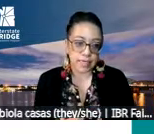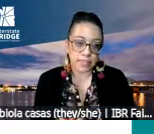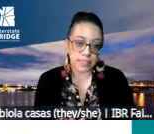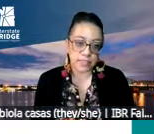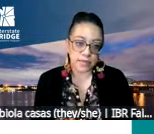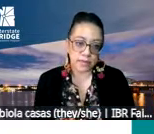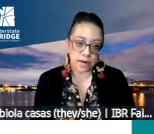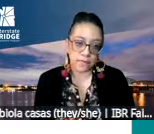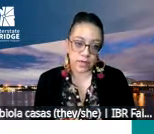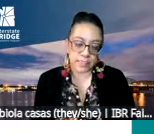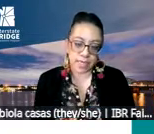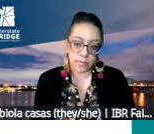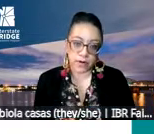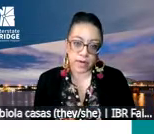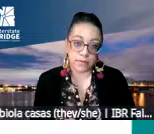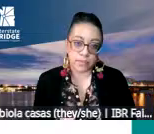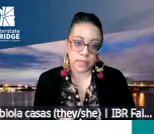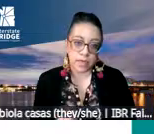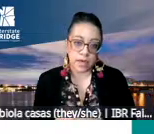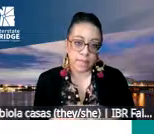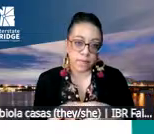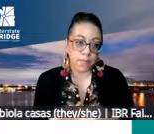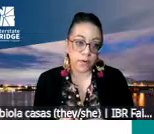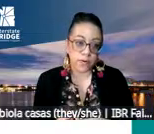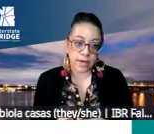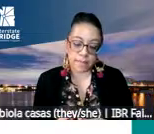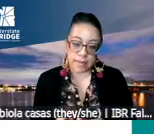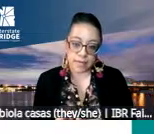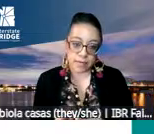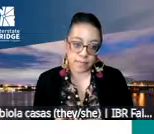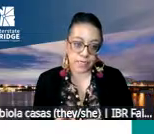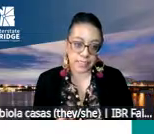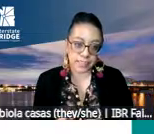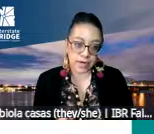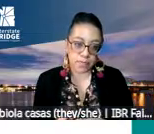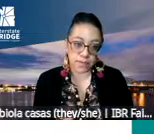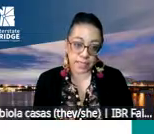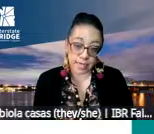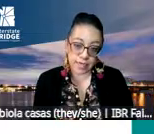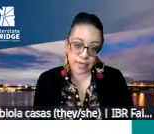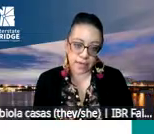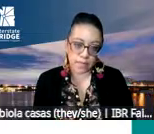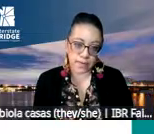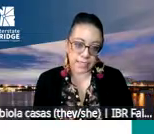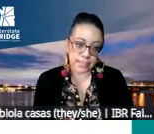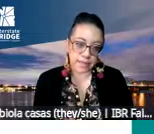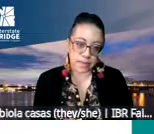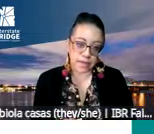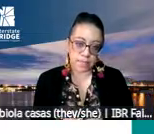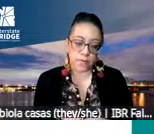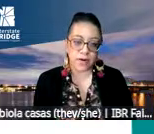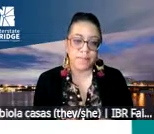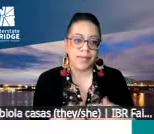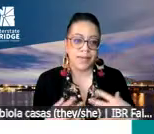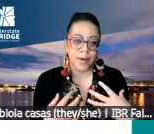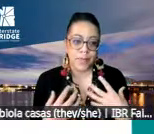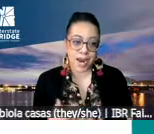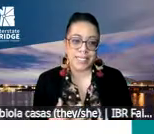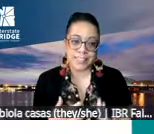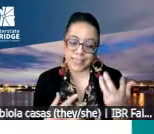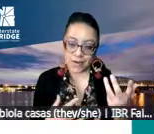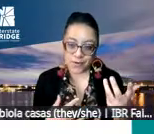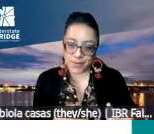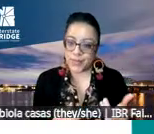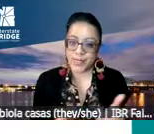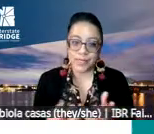the EAG did a lot of work to help ground the program in community-centered planning and ways that the program can